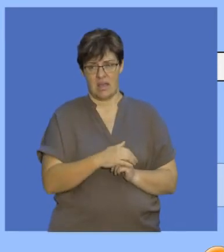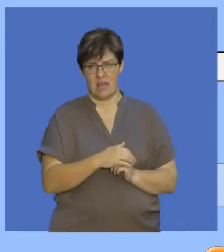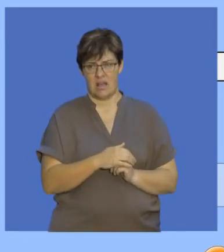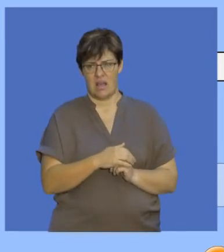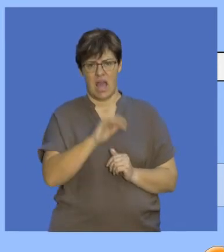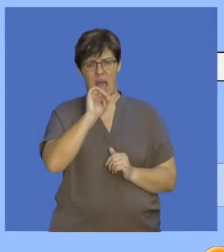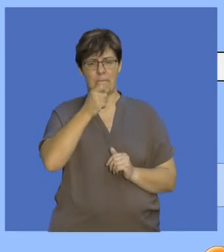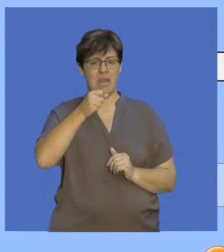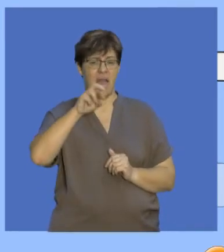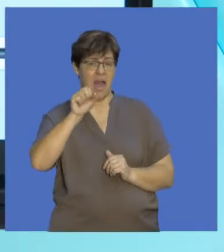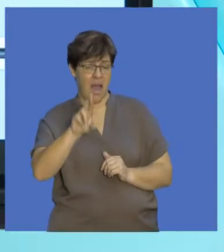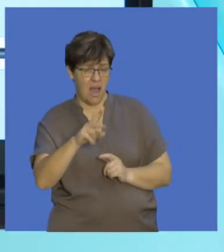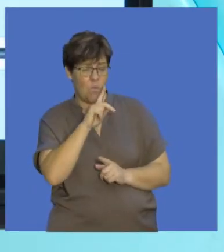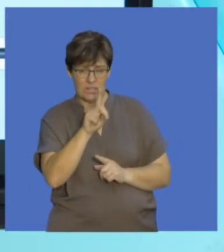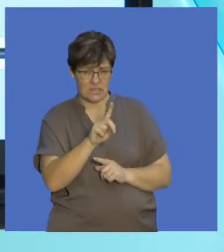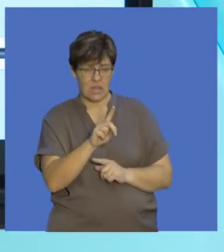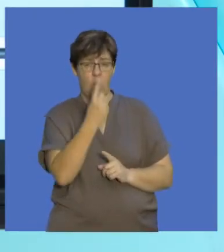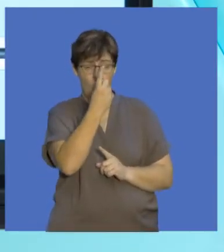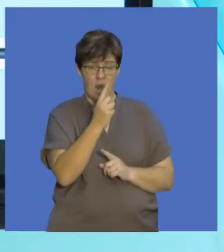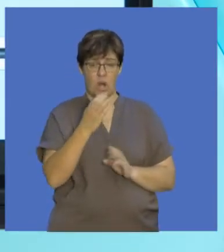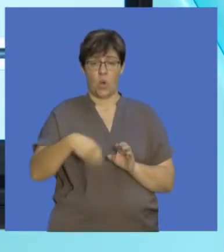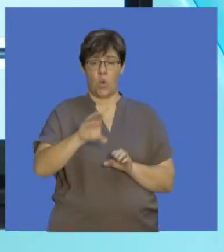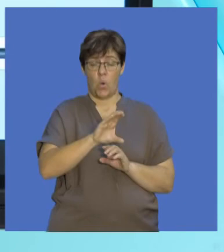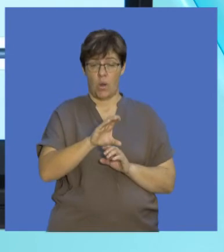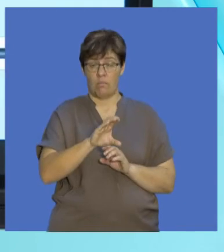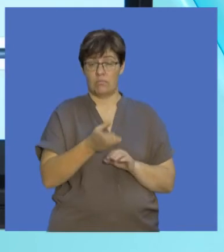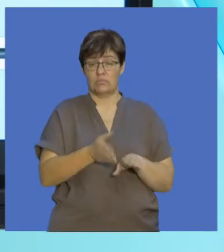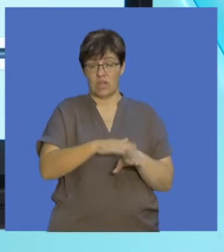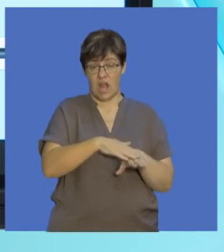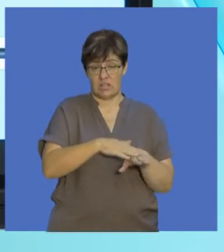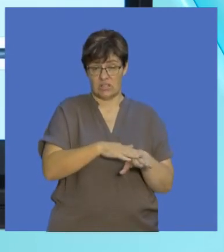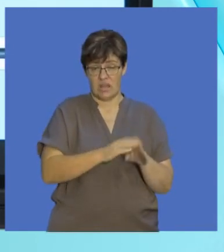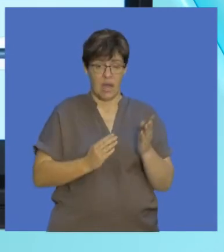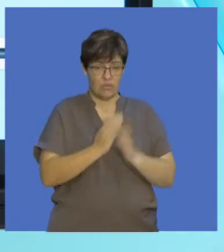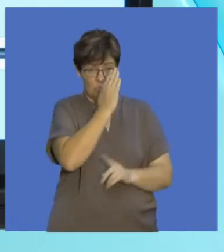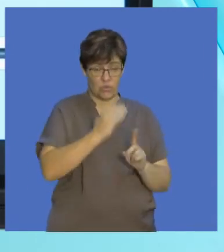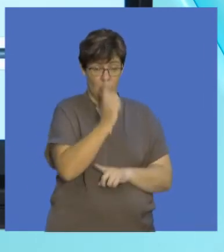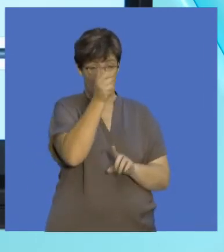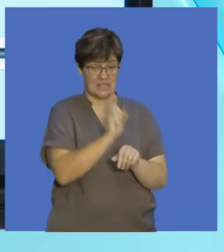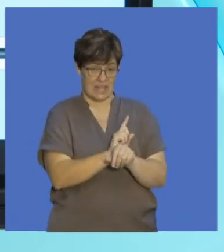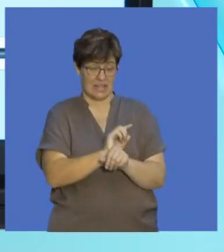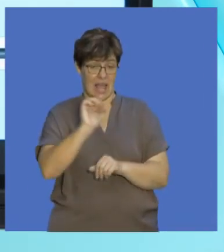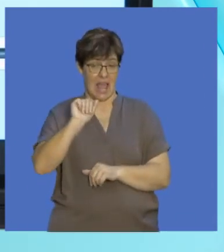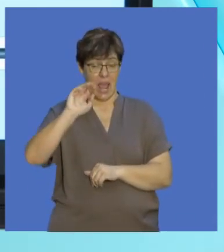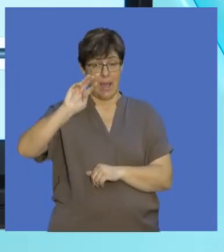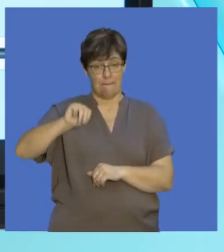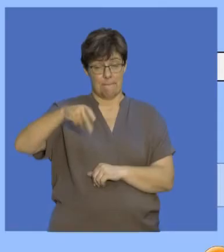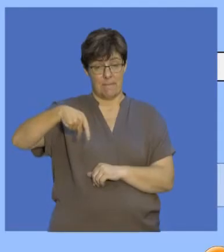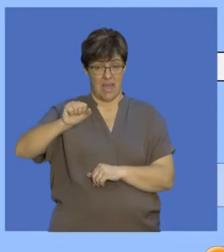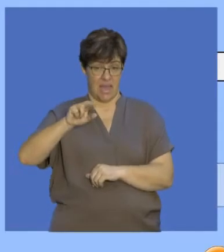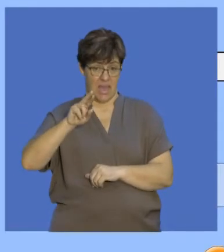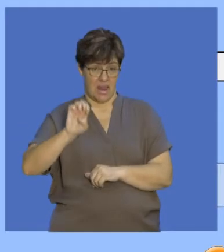say is an ampere? It is when 1 coulomb of charge passes through every point per second. So there's that